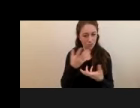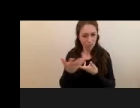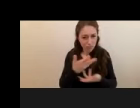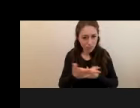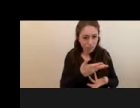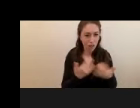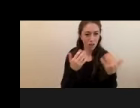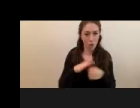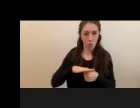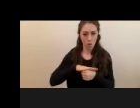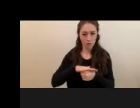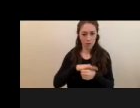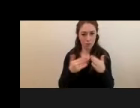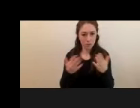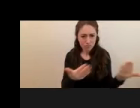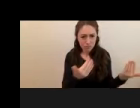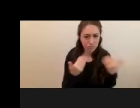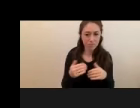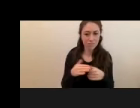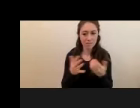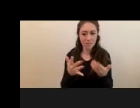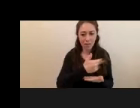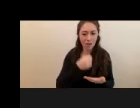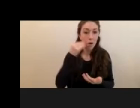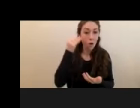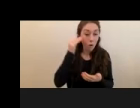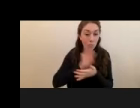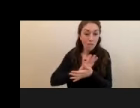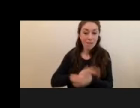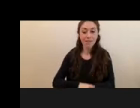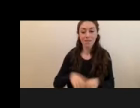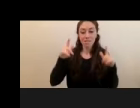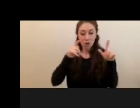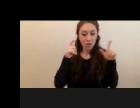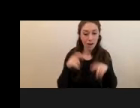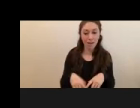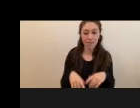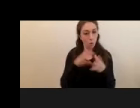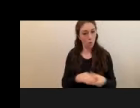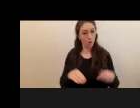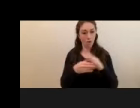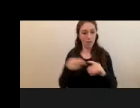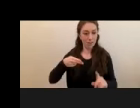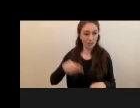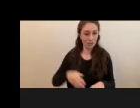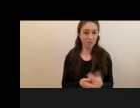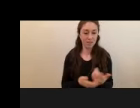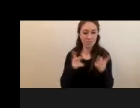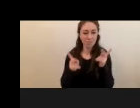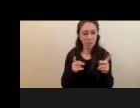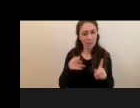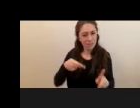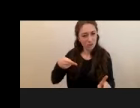to gather home movies, photographs, and oral histories of people from the region, different stories. But one story